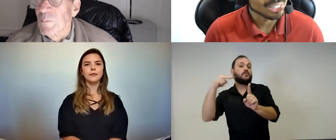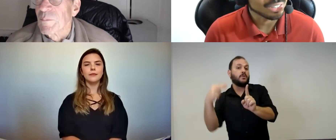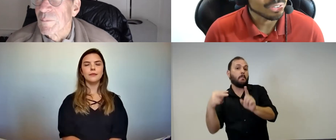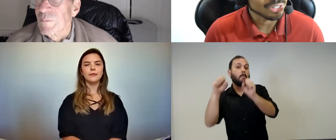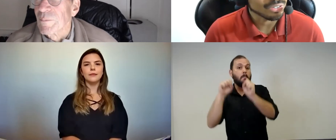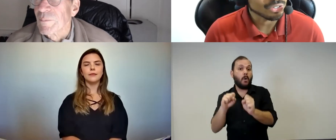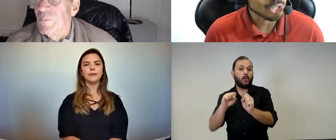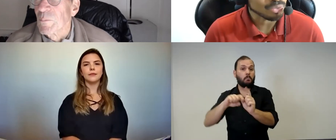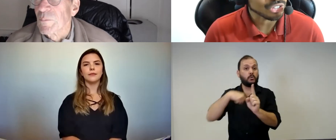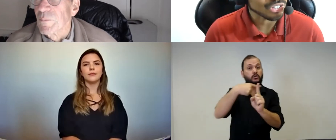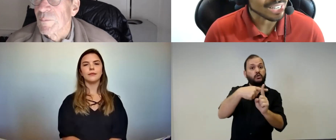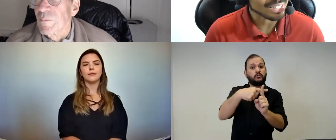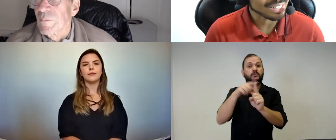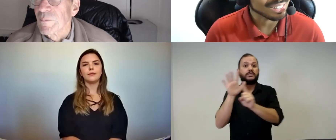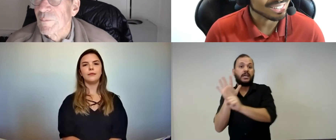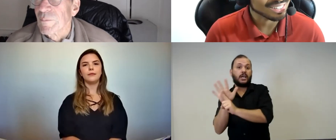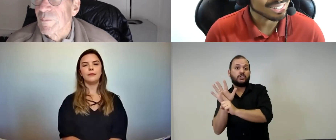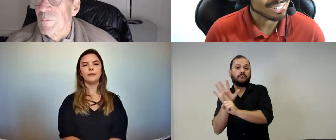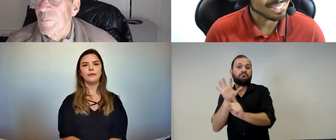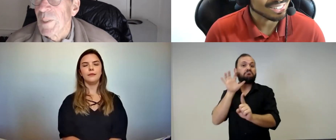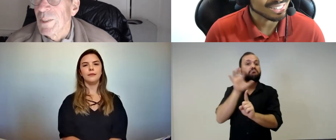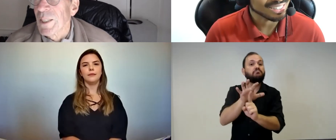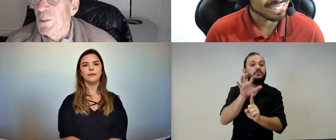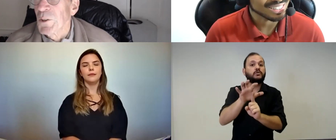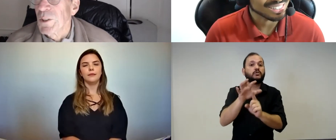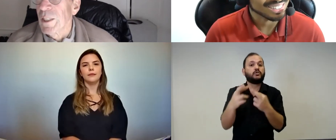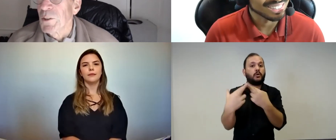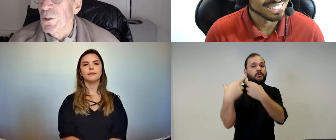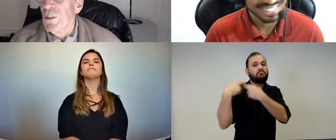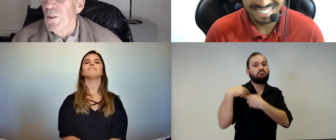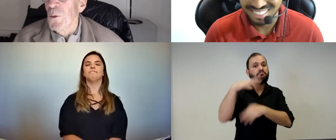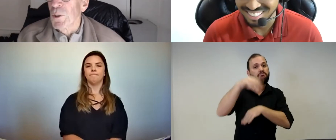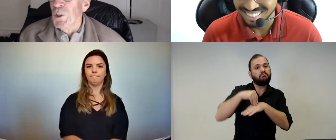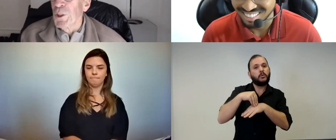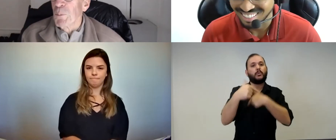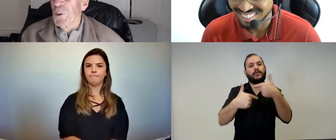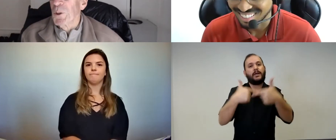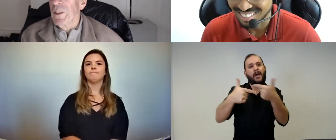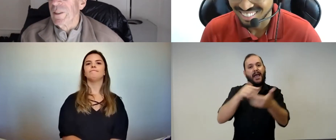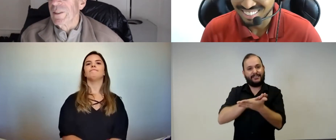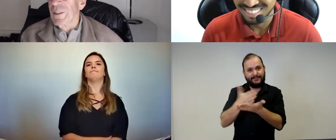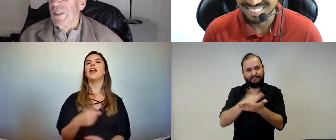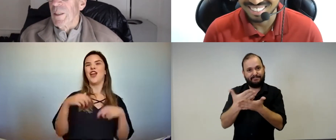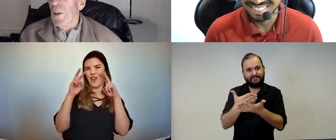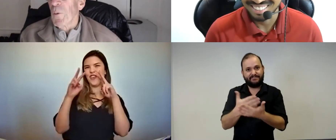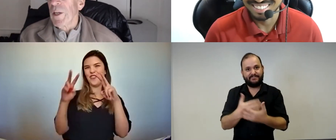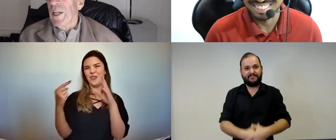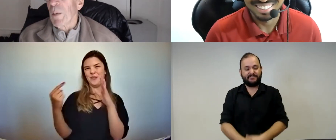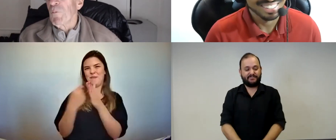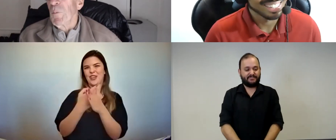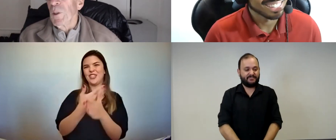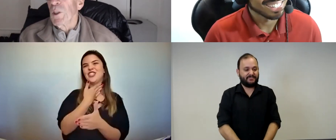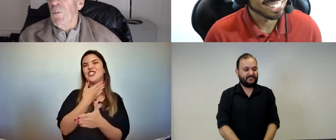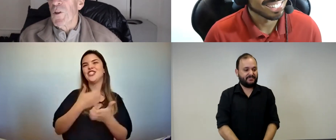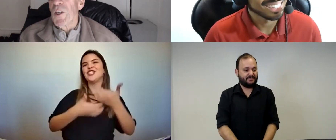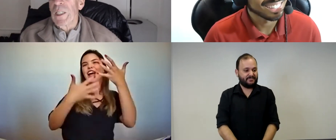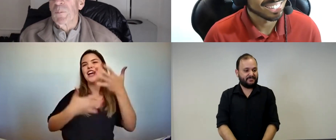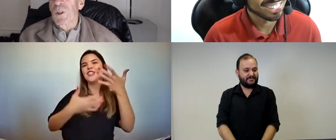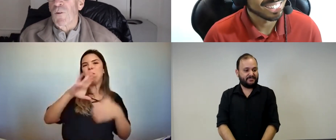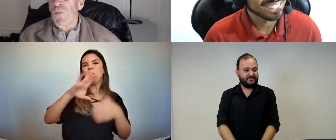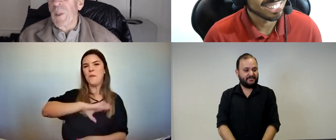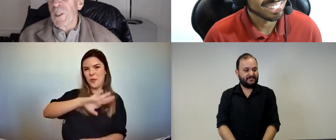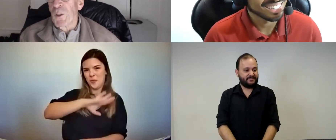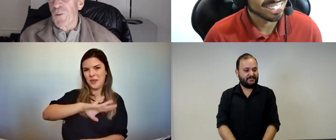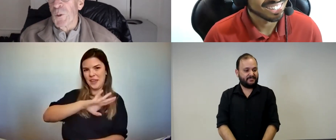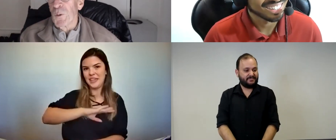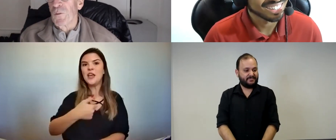effect, in the interpreter's task. Yes, I can see the question in Portuguese. By the way, I'm familiar with the names